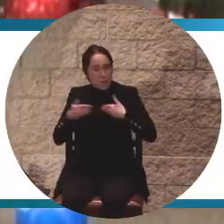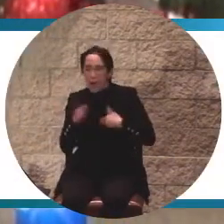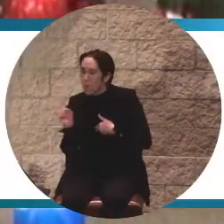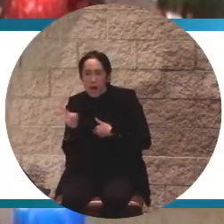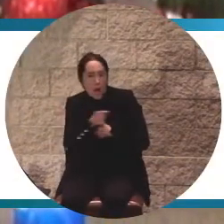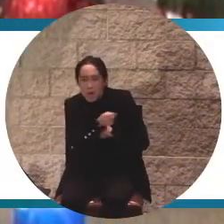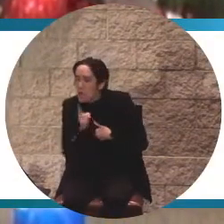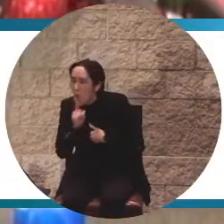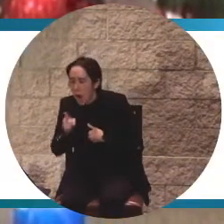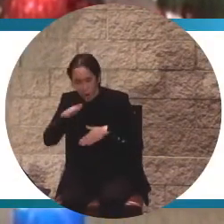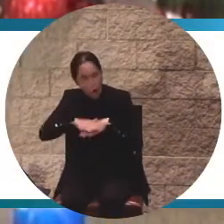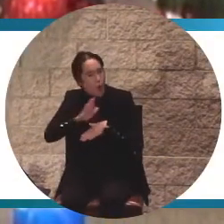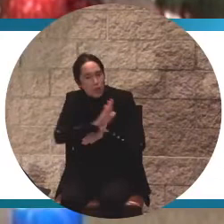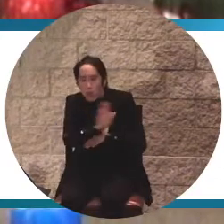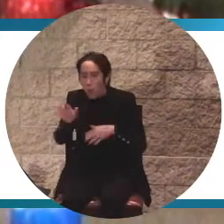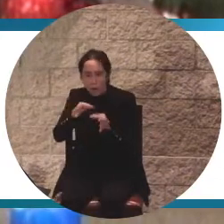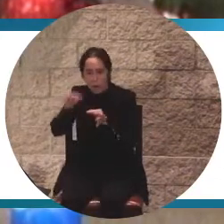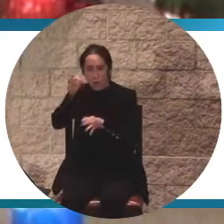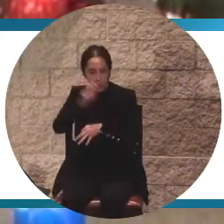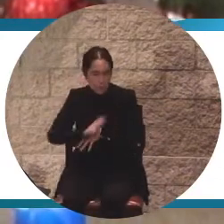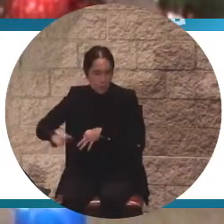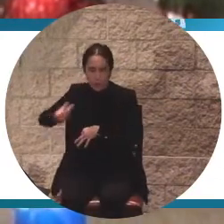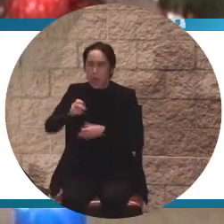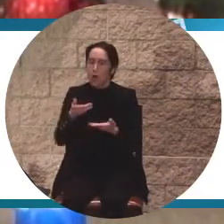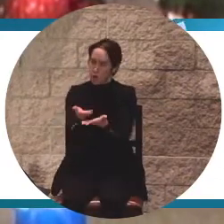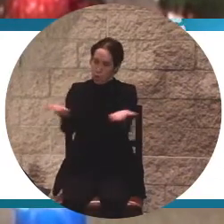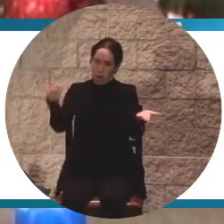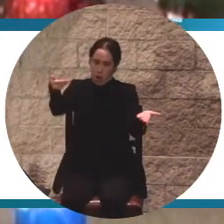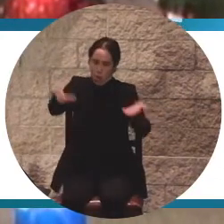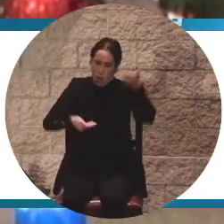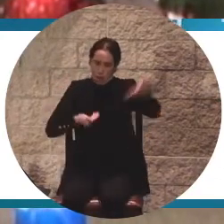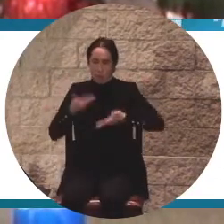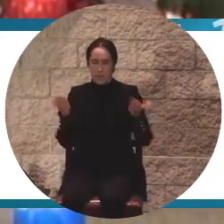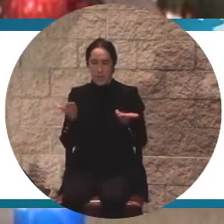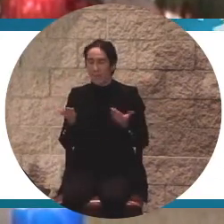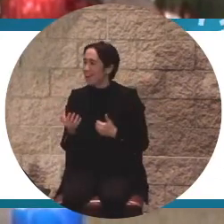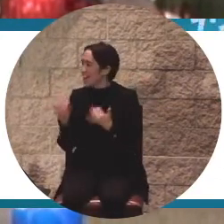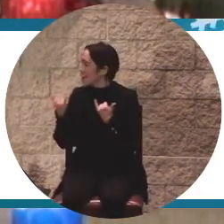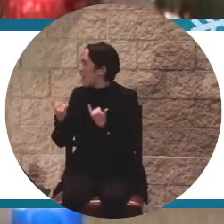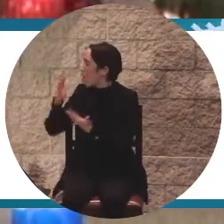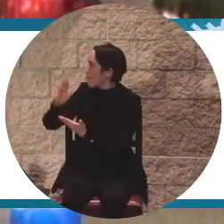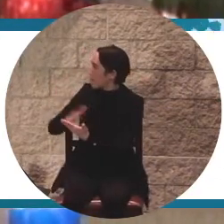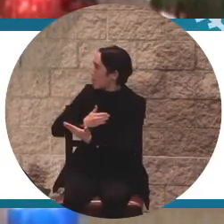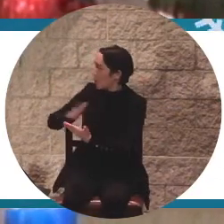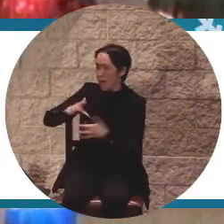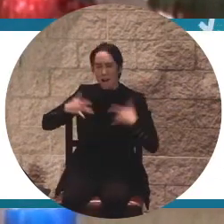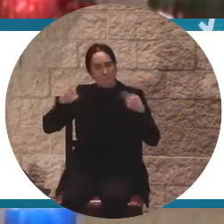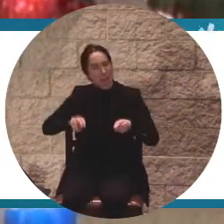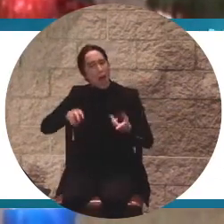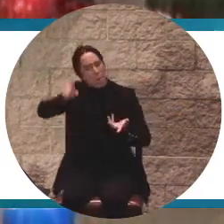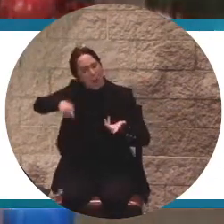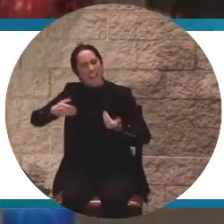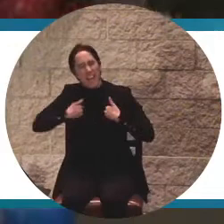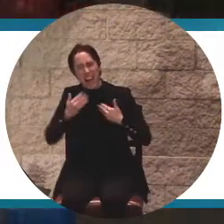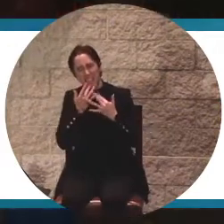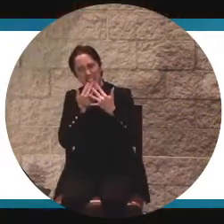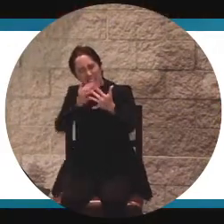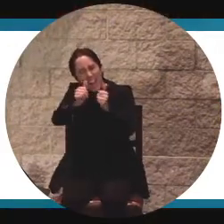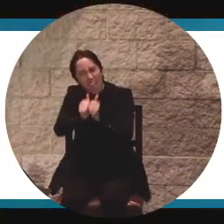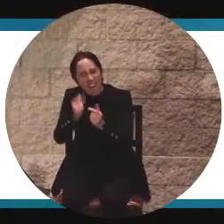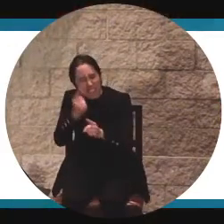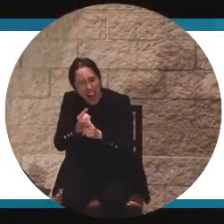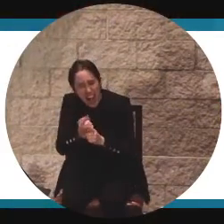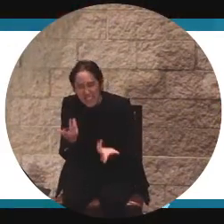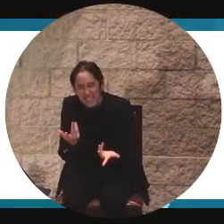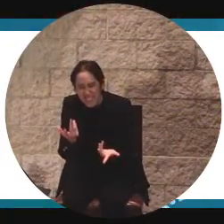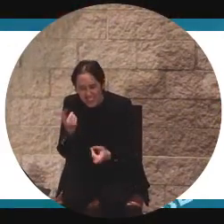here. Now, what would a concert be without a sing-along? It wouldn't be. It wouldn't be.